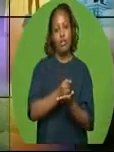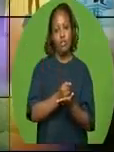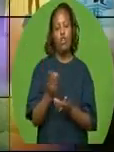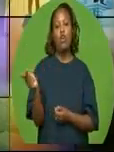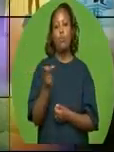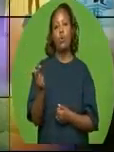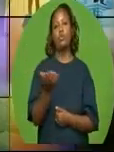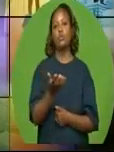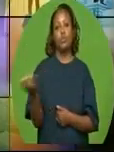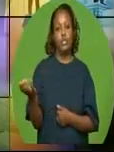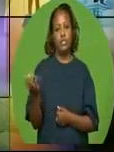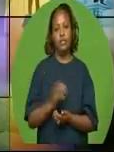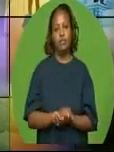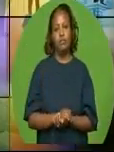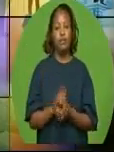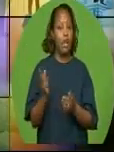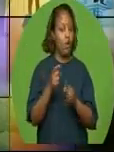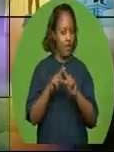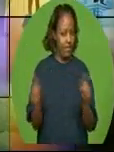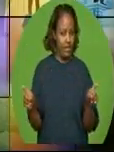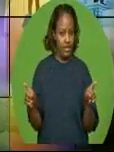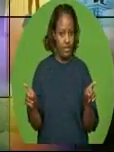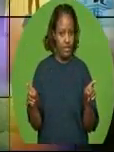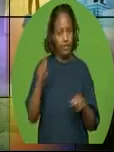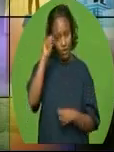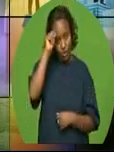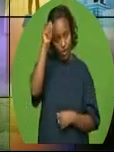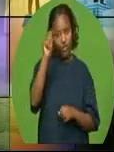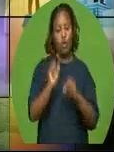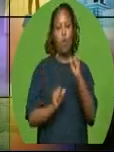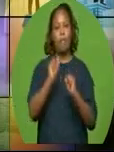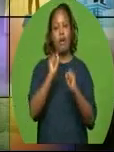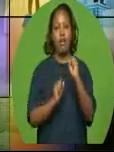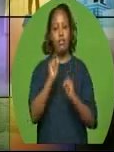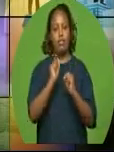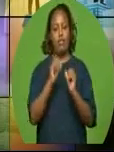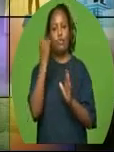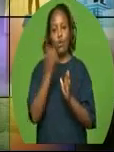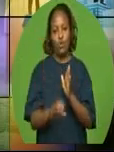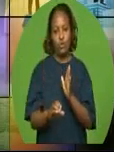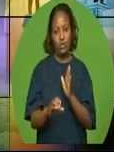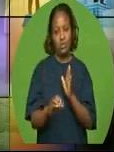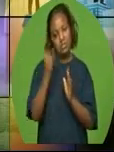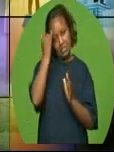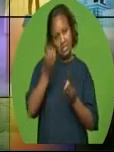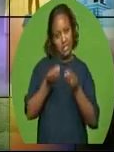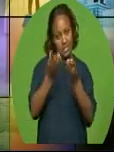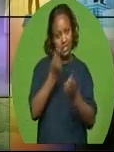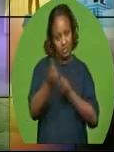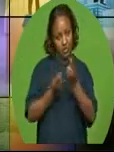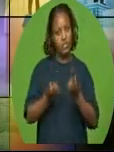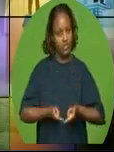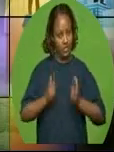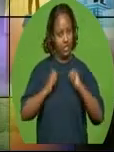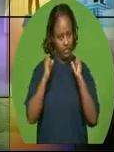the production of both goods. However, the theory of comparative cost suggests